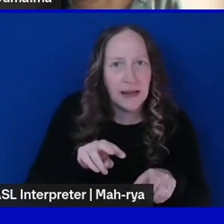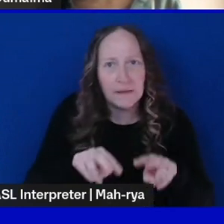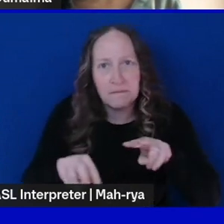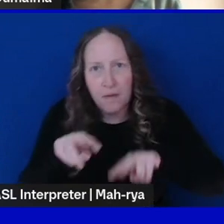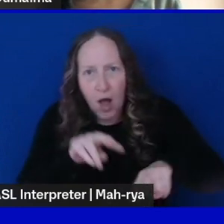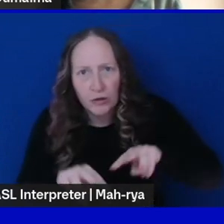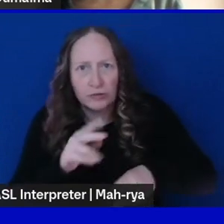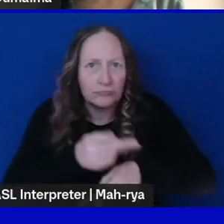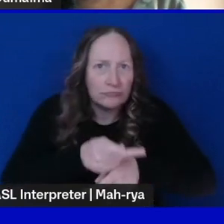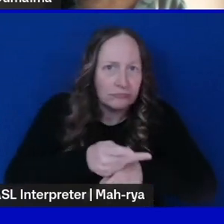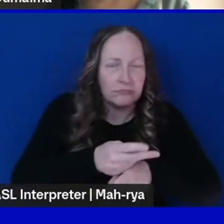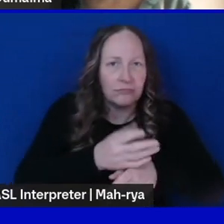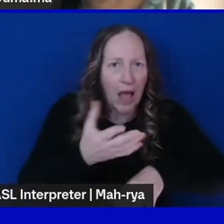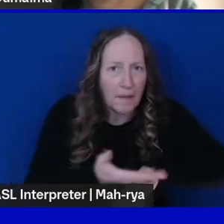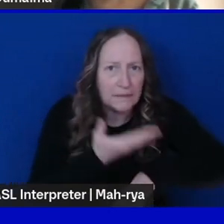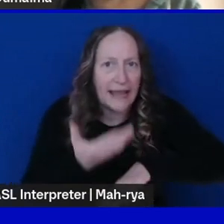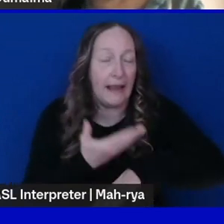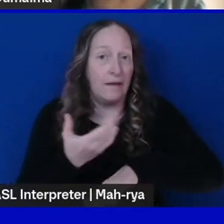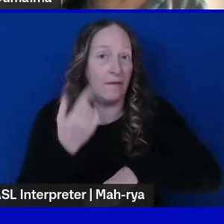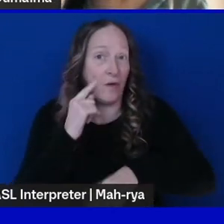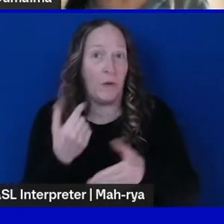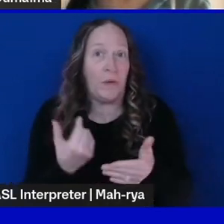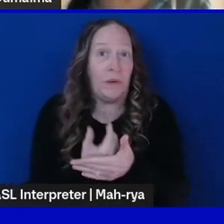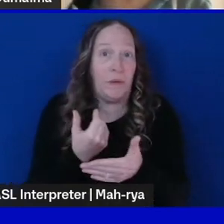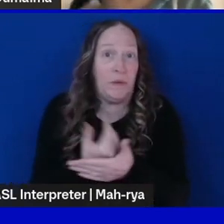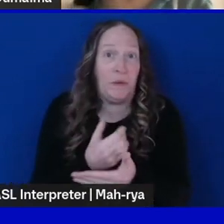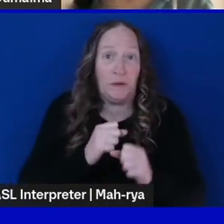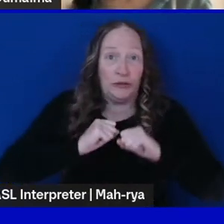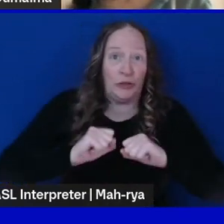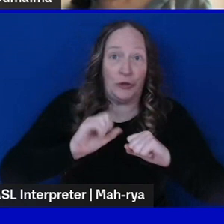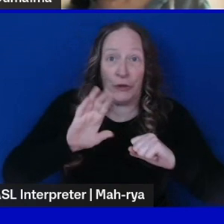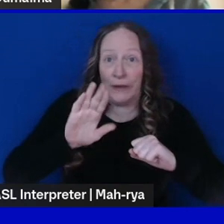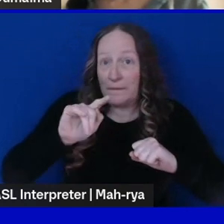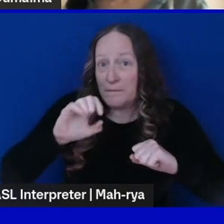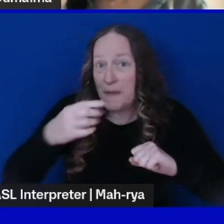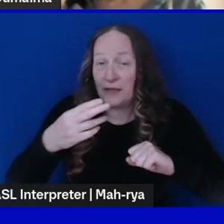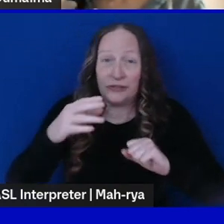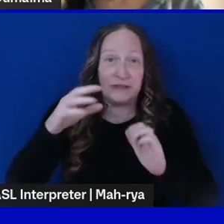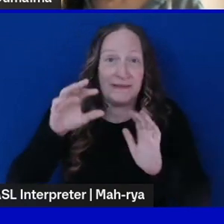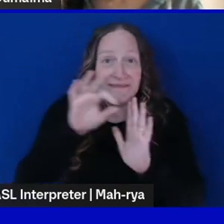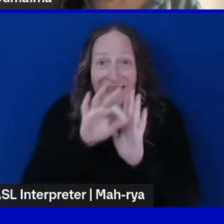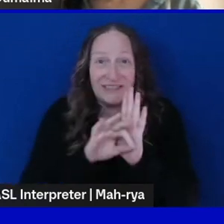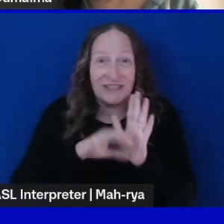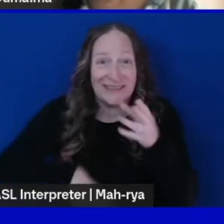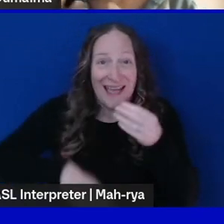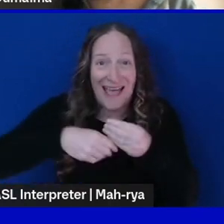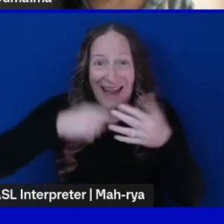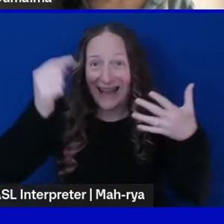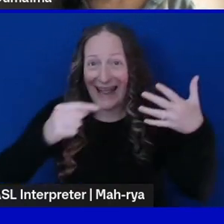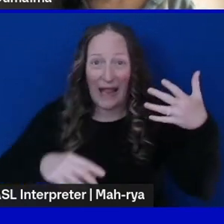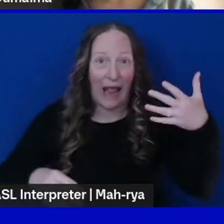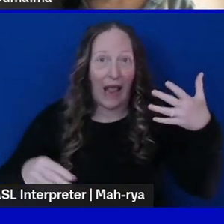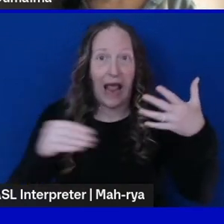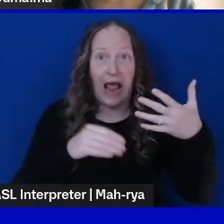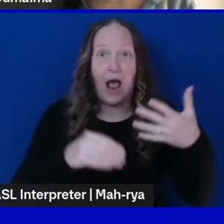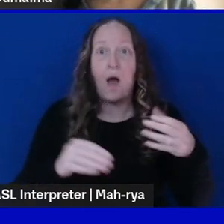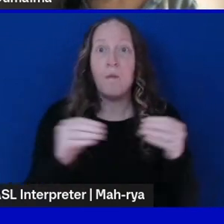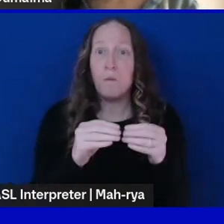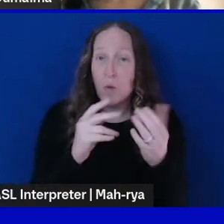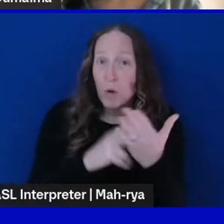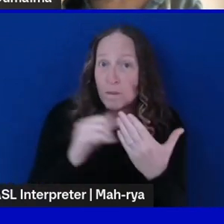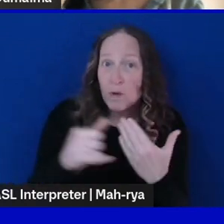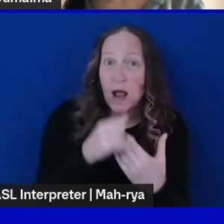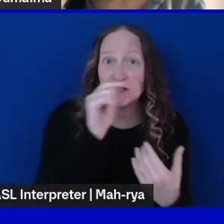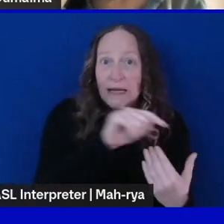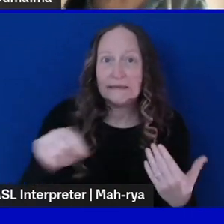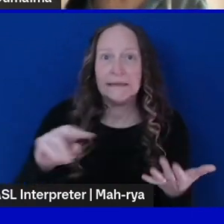with security patches and new features. The more projects you have, the more overhead, security risks, and bottlenecks